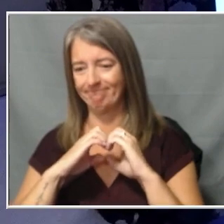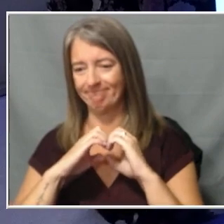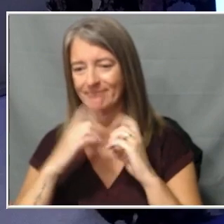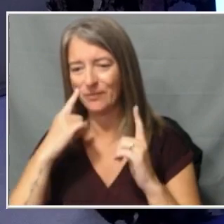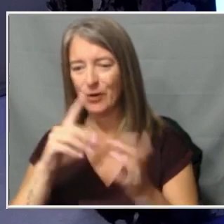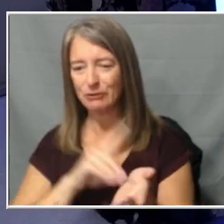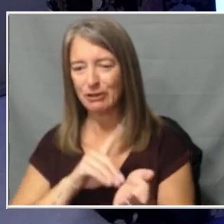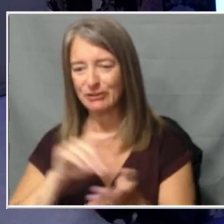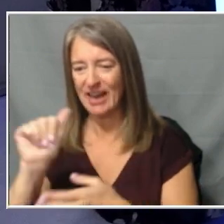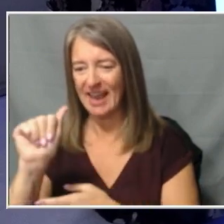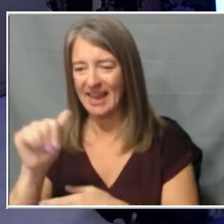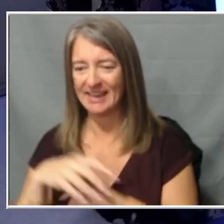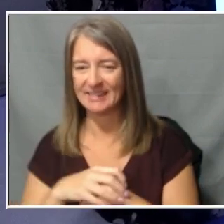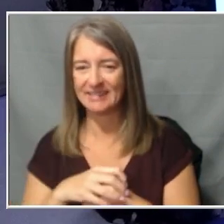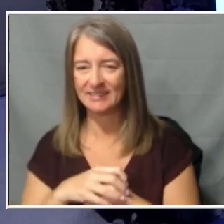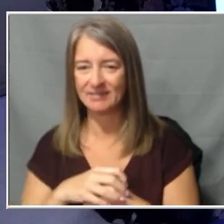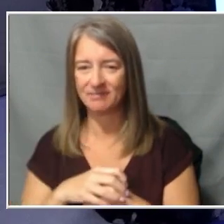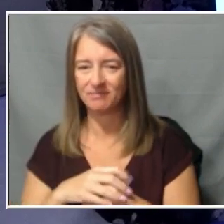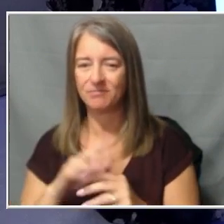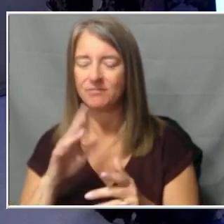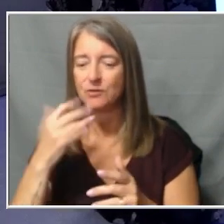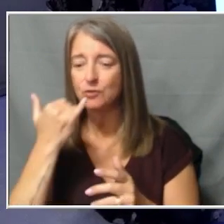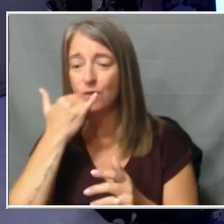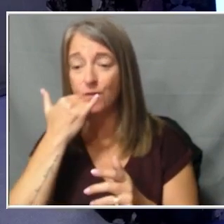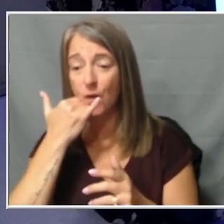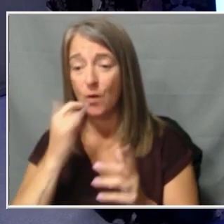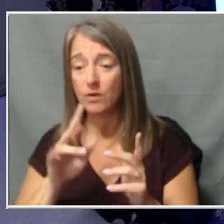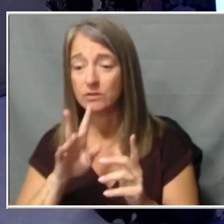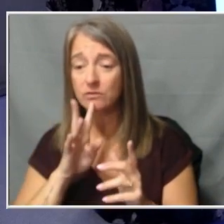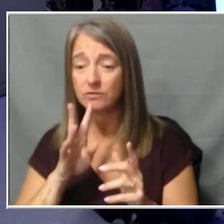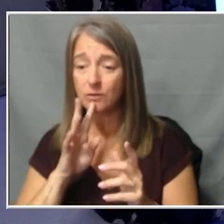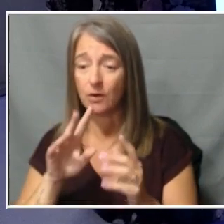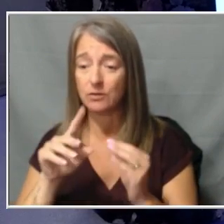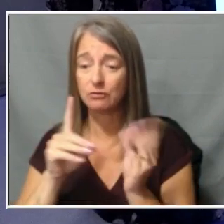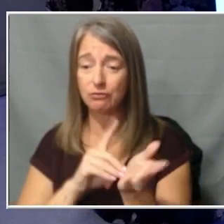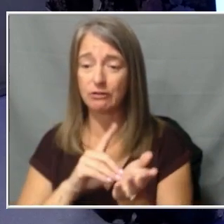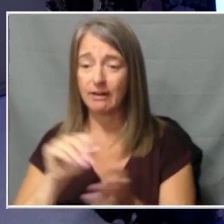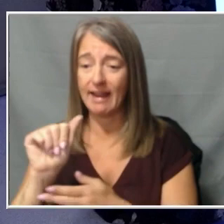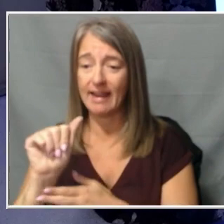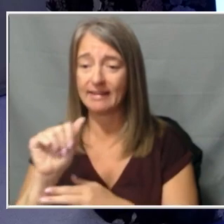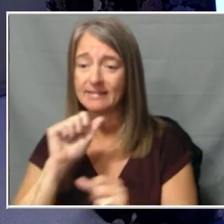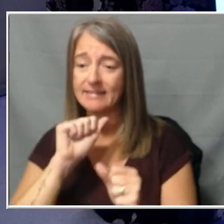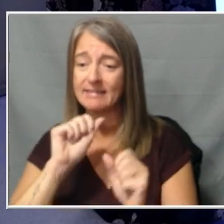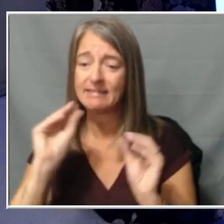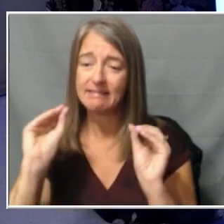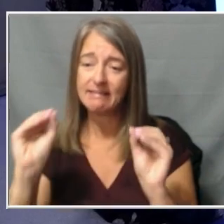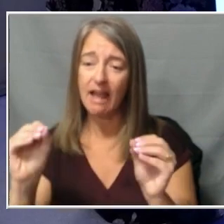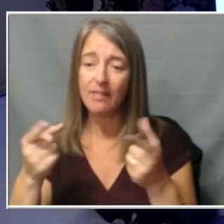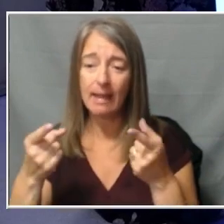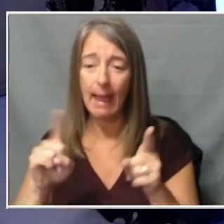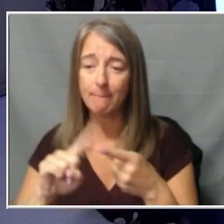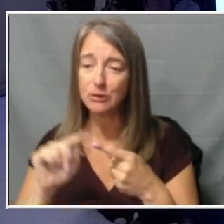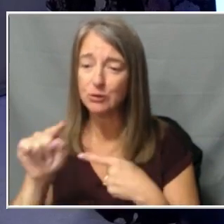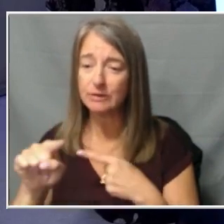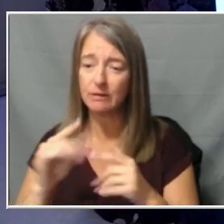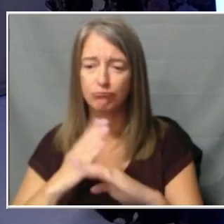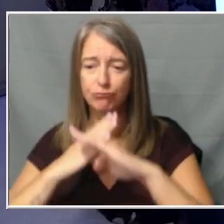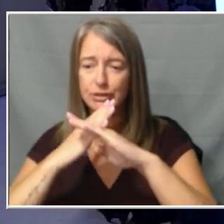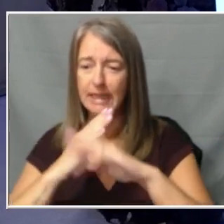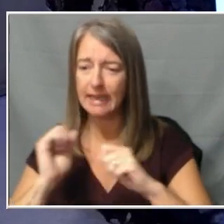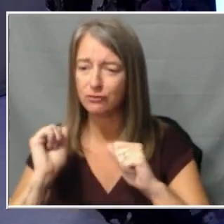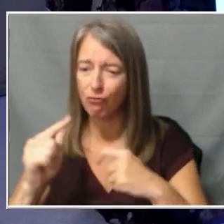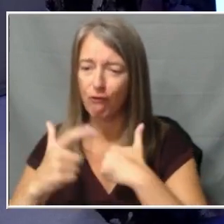goes, oh, this is what she said on the phone to me. She goes, oh, Dr. A, she goes, nothing can ever happen to We him. must protect him at all costs. We